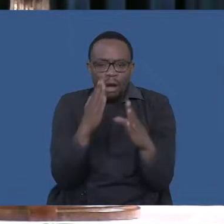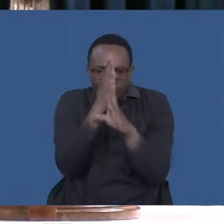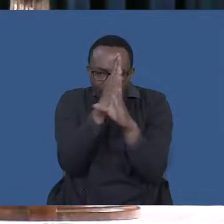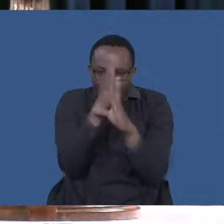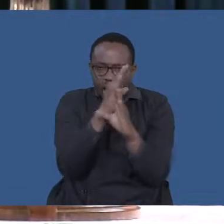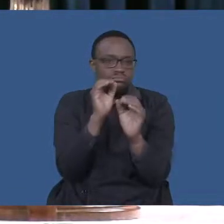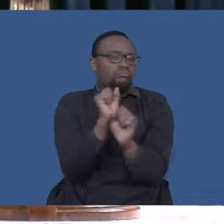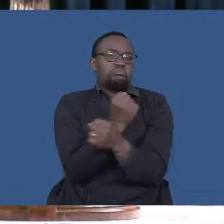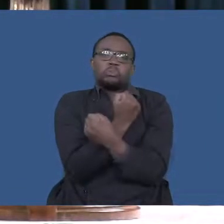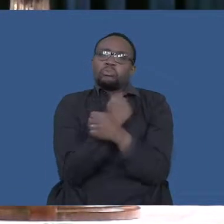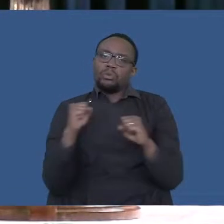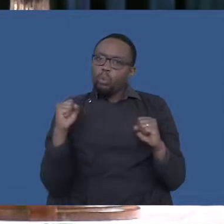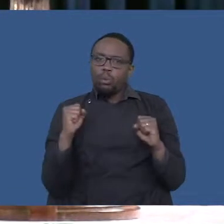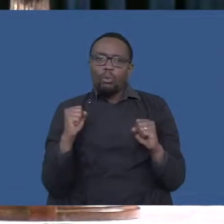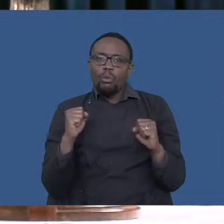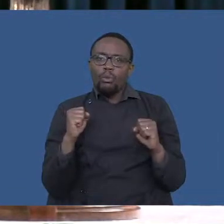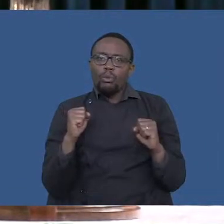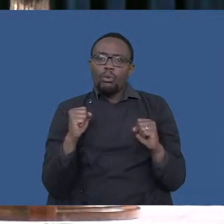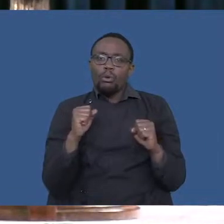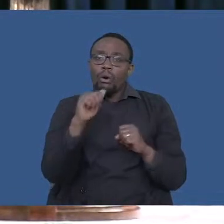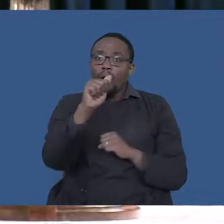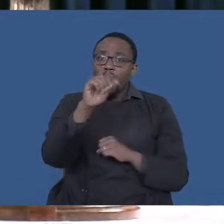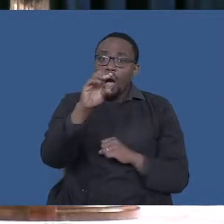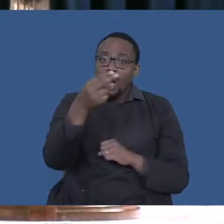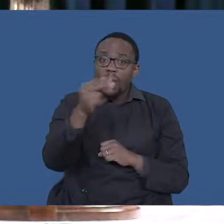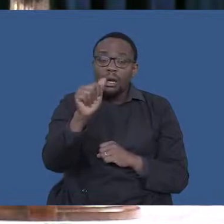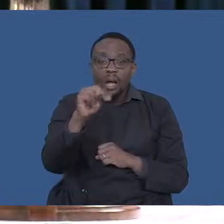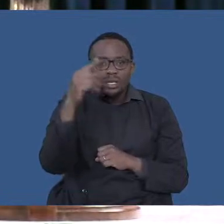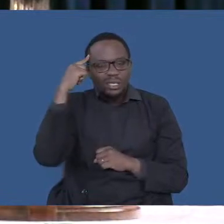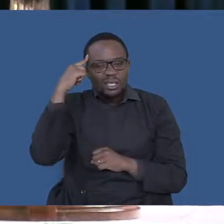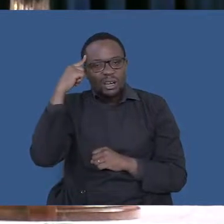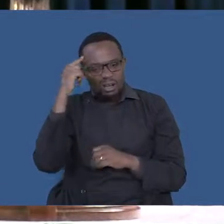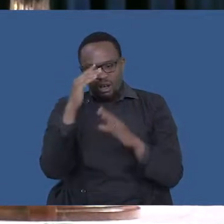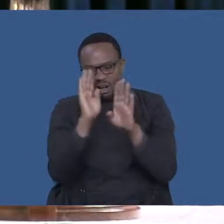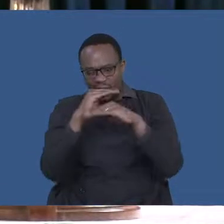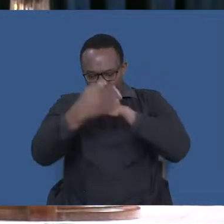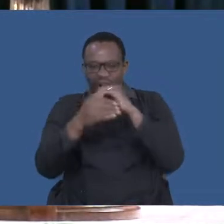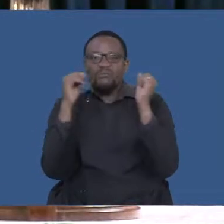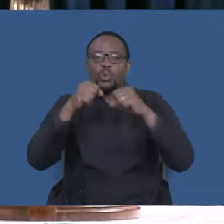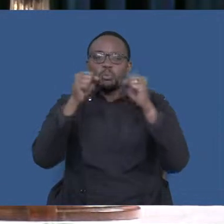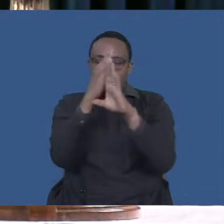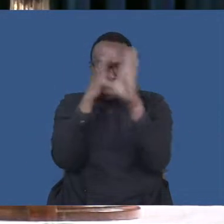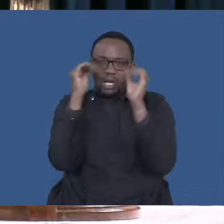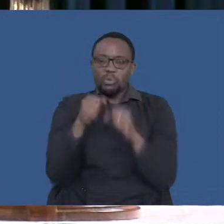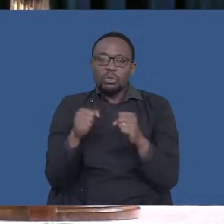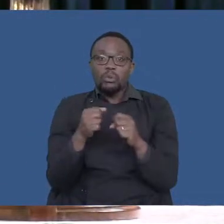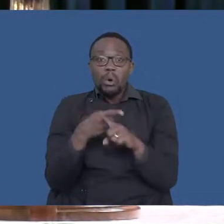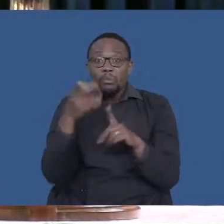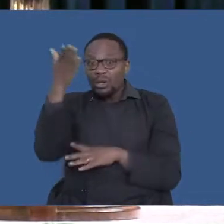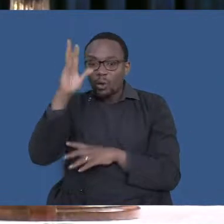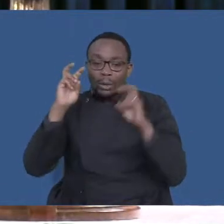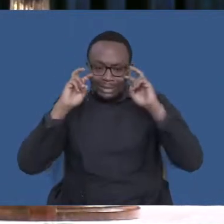hide. You know, Achan thought that he would hide these things, but he couldn't hide them